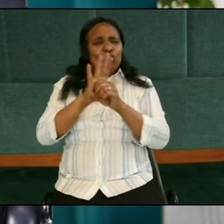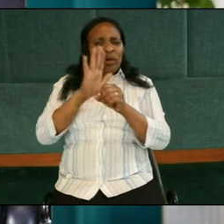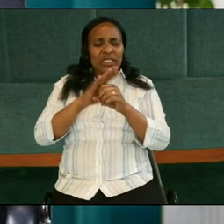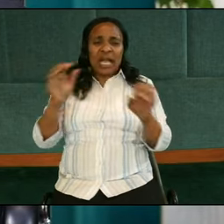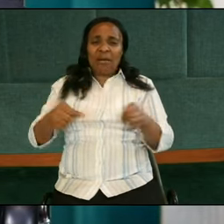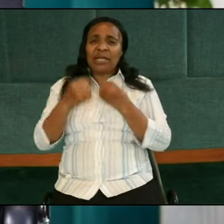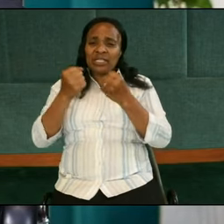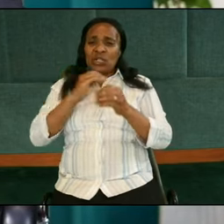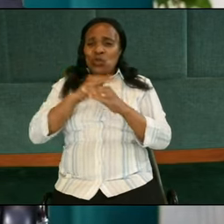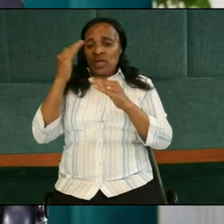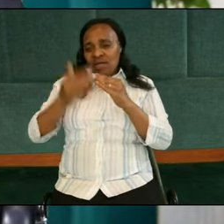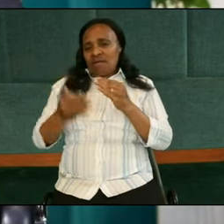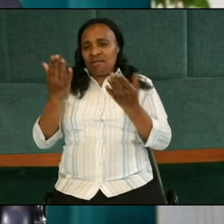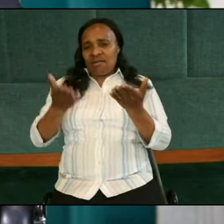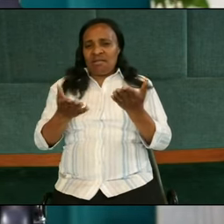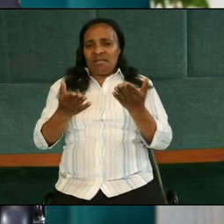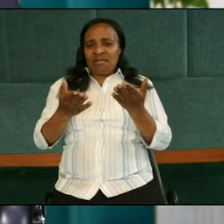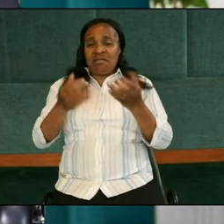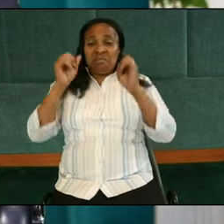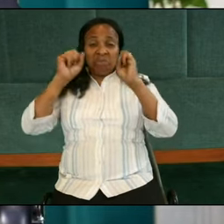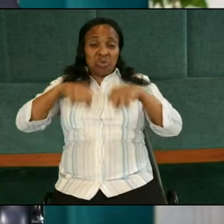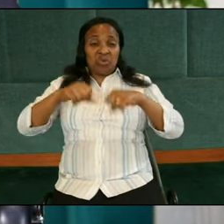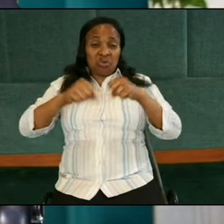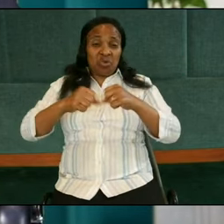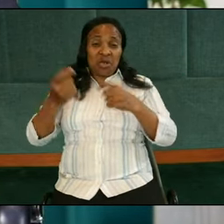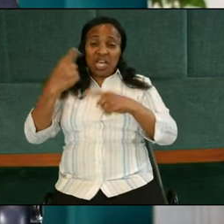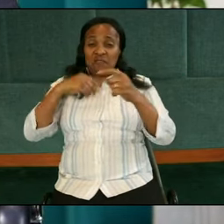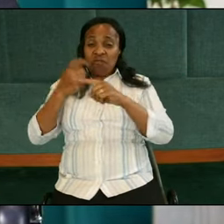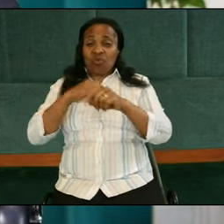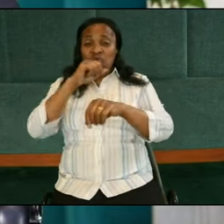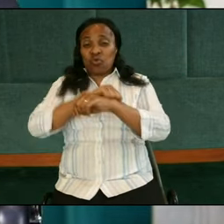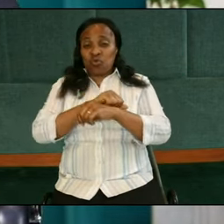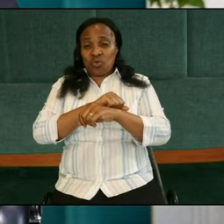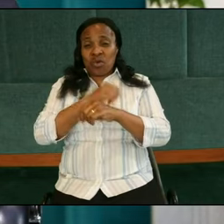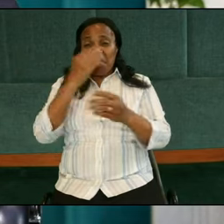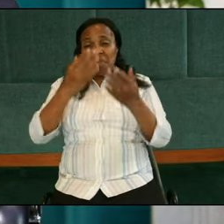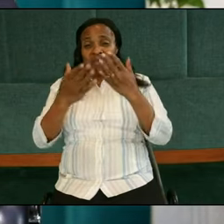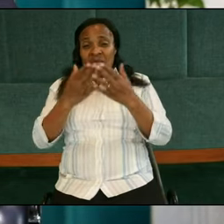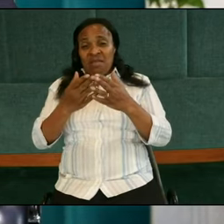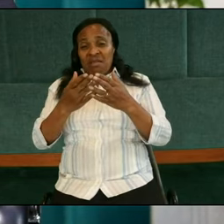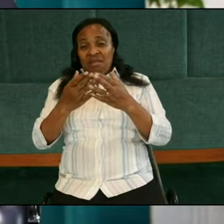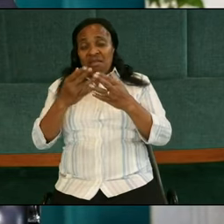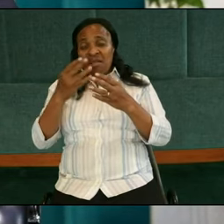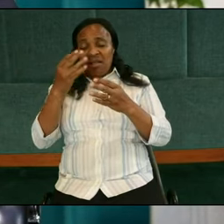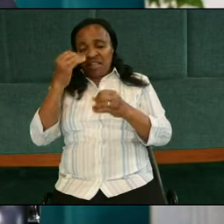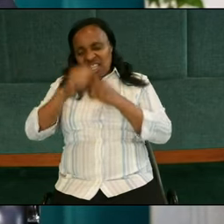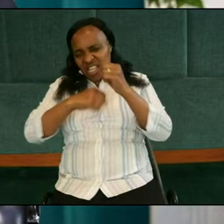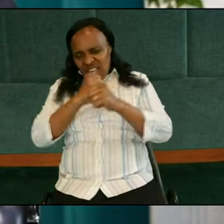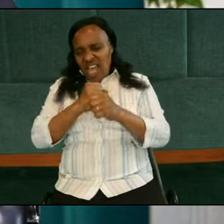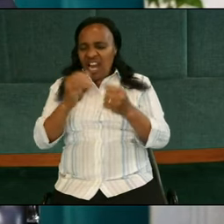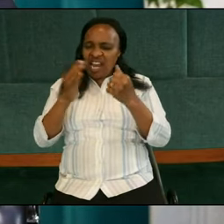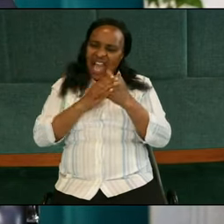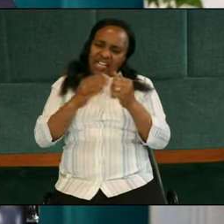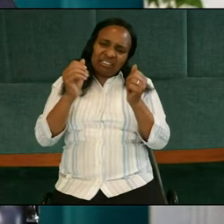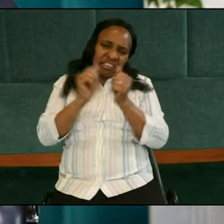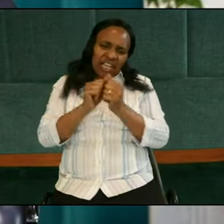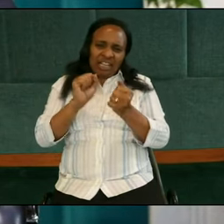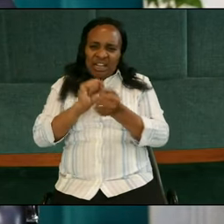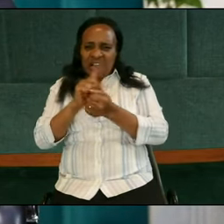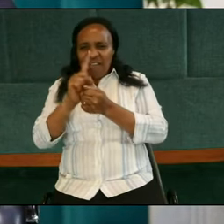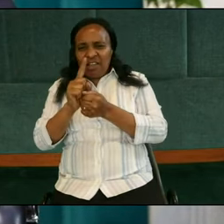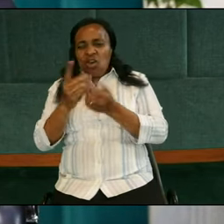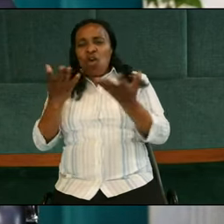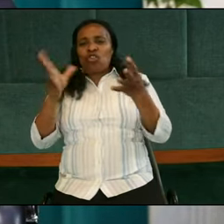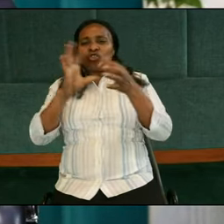happening over the weekends. You know, possibly you just came from school. Maybe you're in a certain year, you know, year 9, year 10, 11, or you just